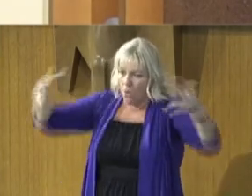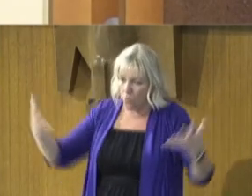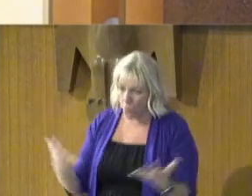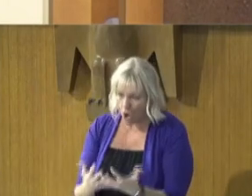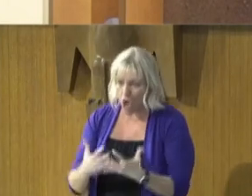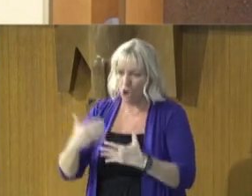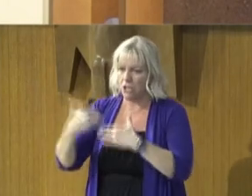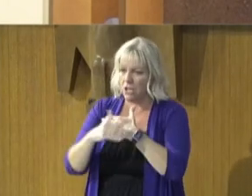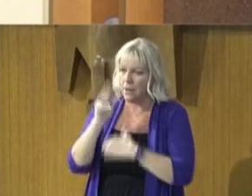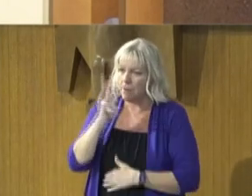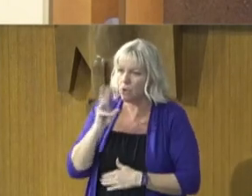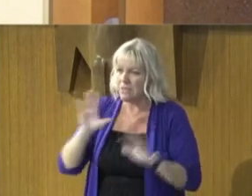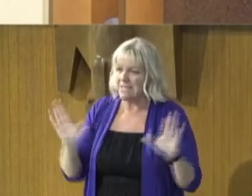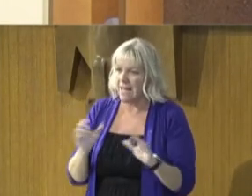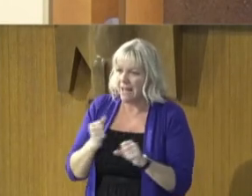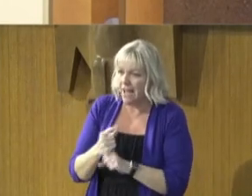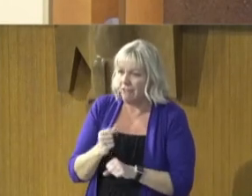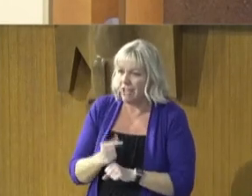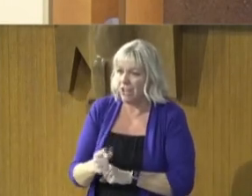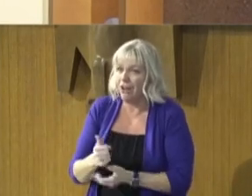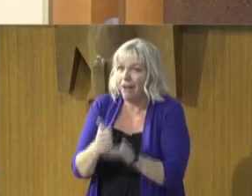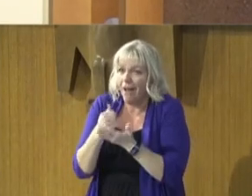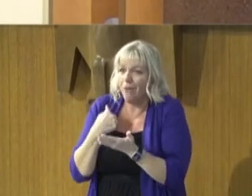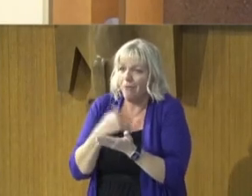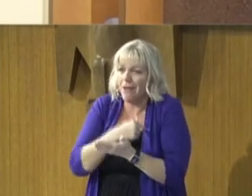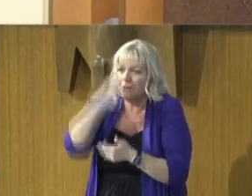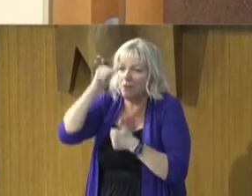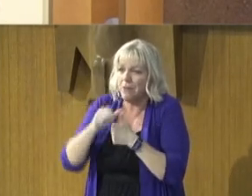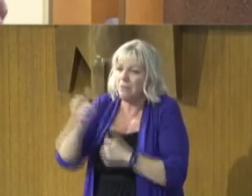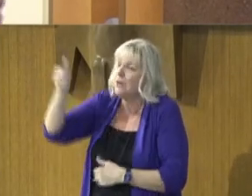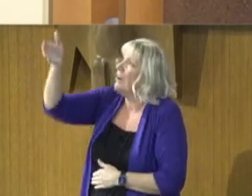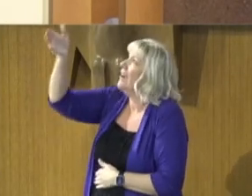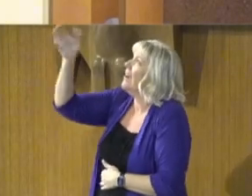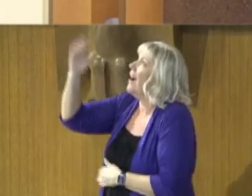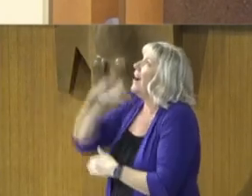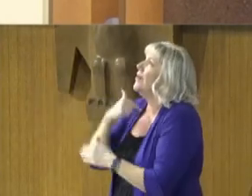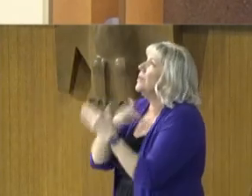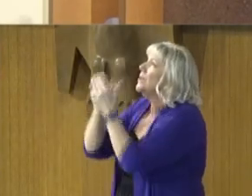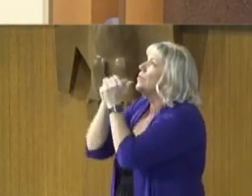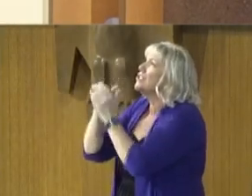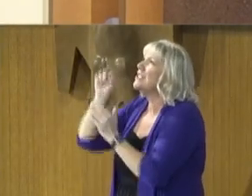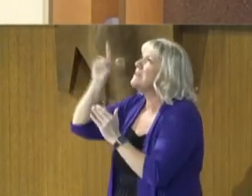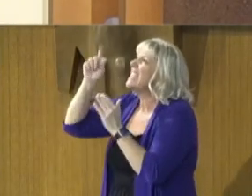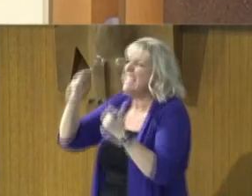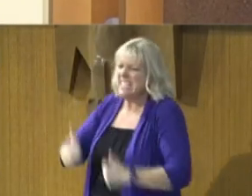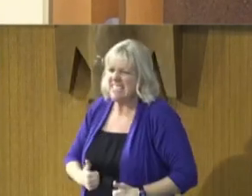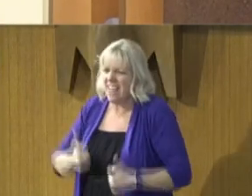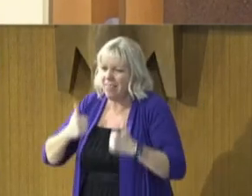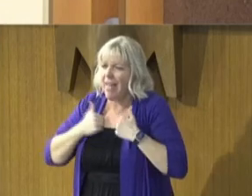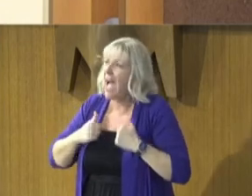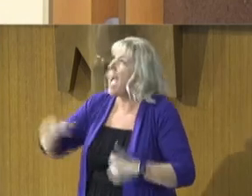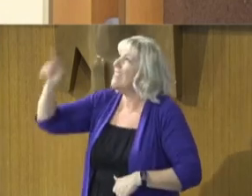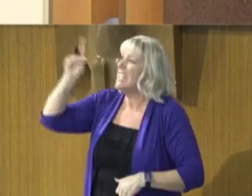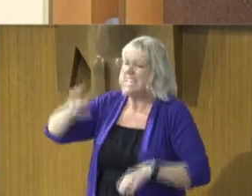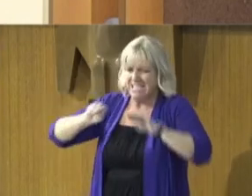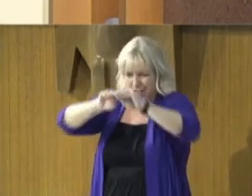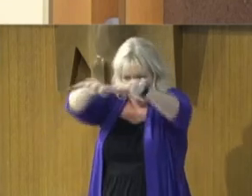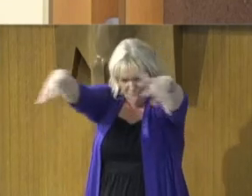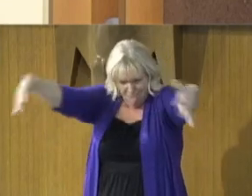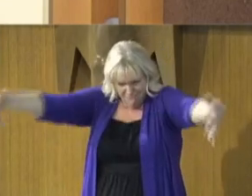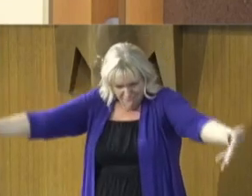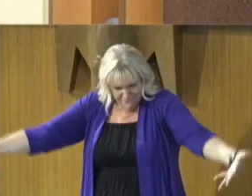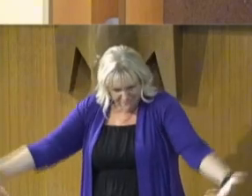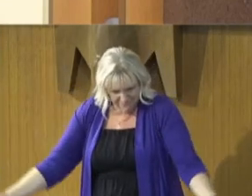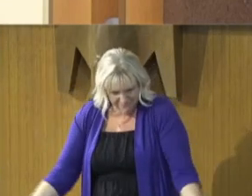a reminder to us that we worship a God who is alive and moving across the borders and boundaries